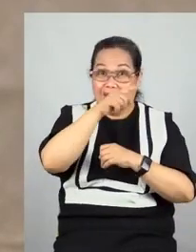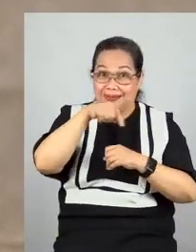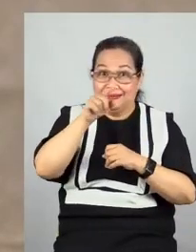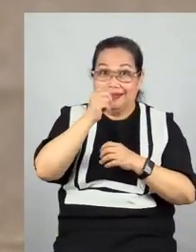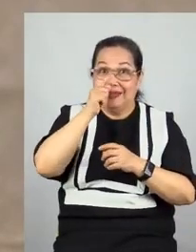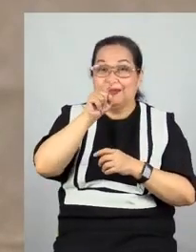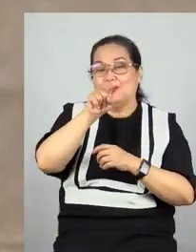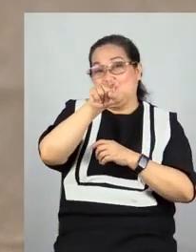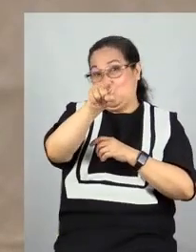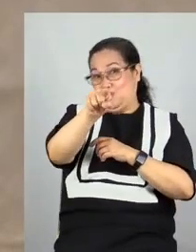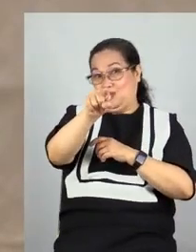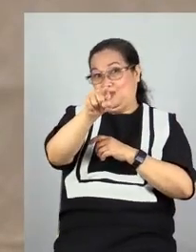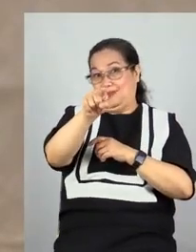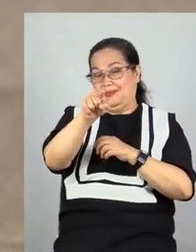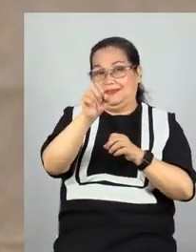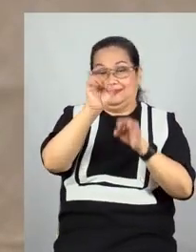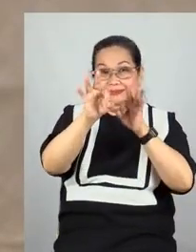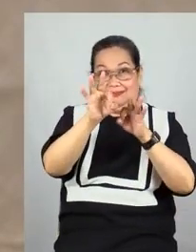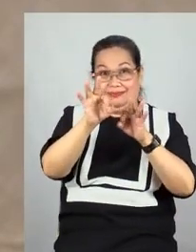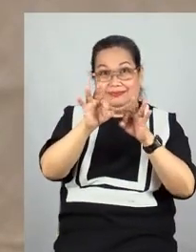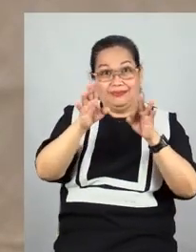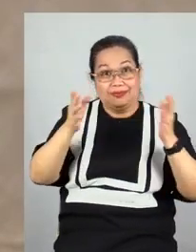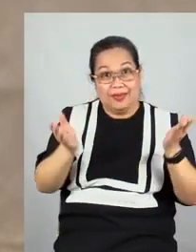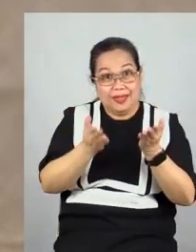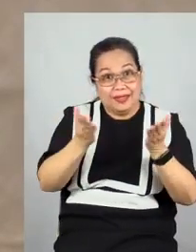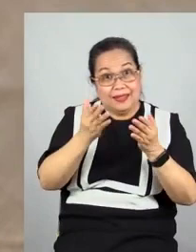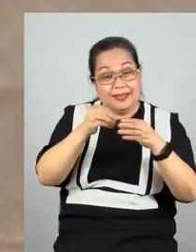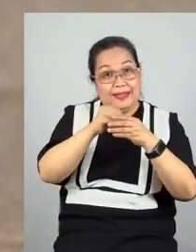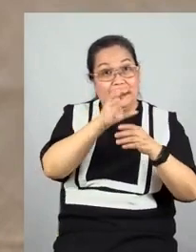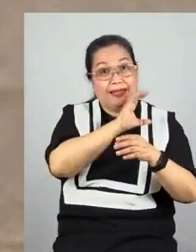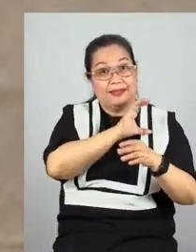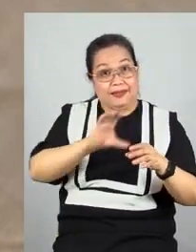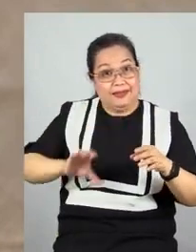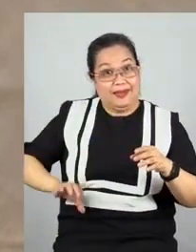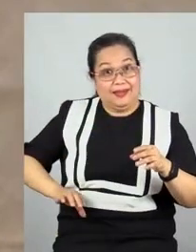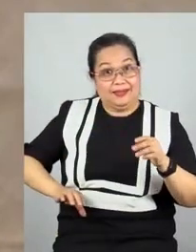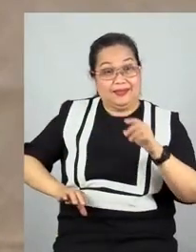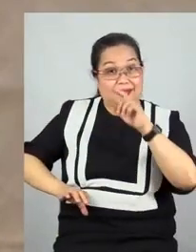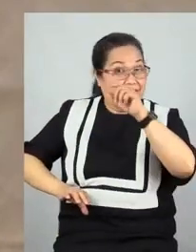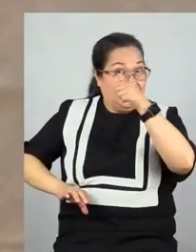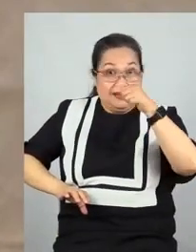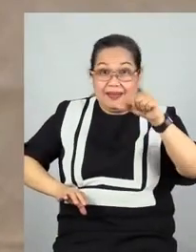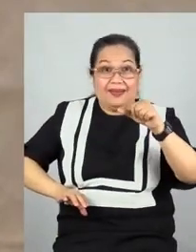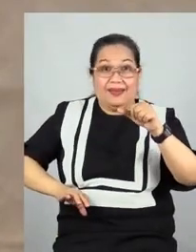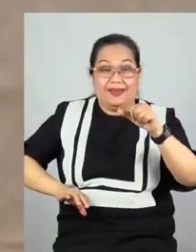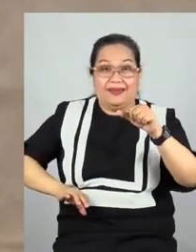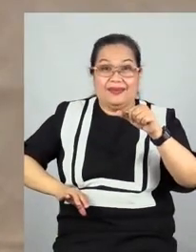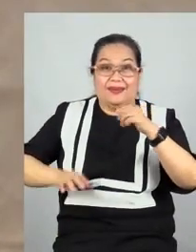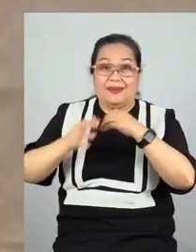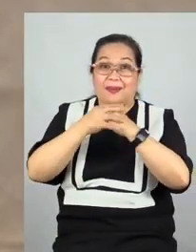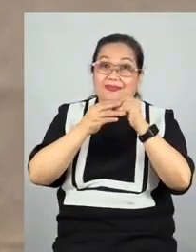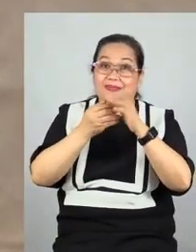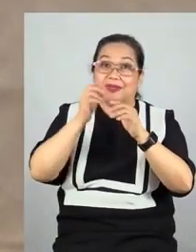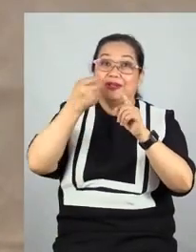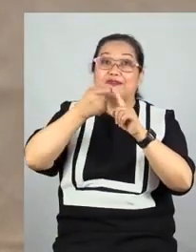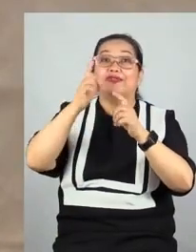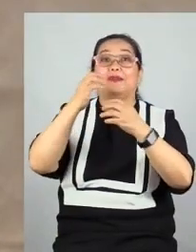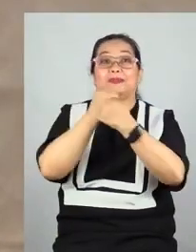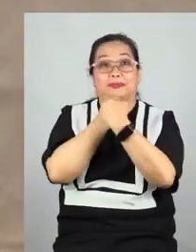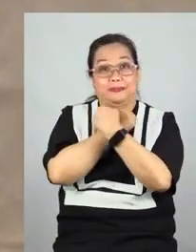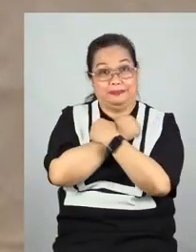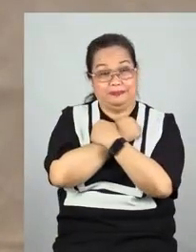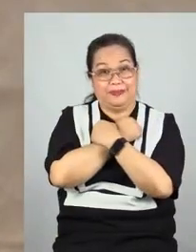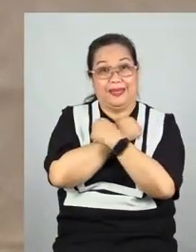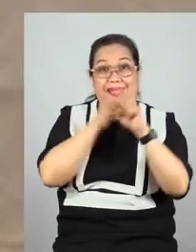If there is any encouragement in Christ, and any comfort from love,